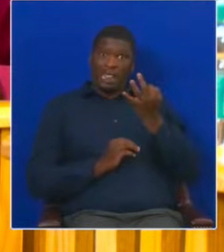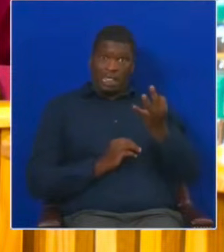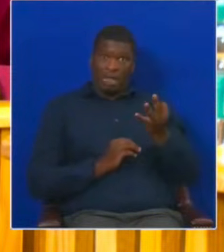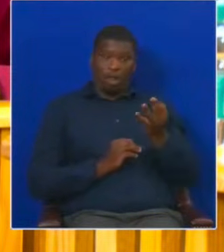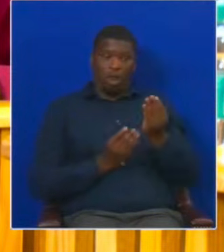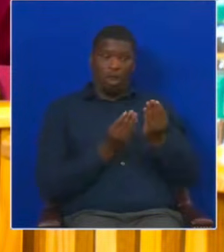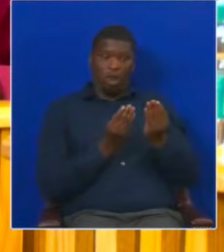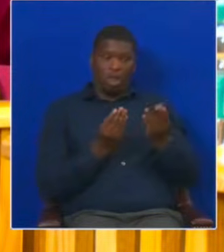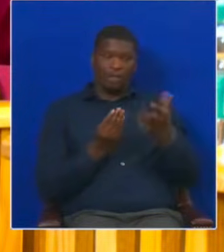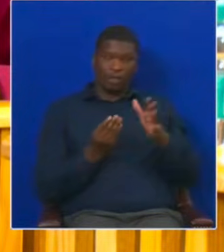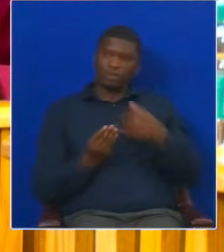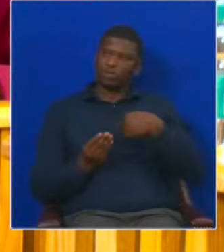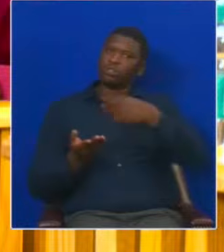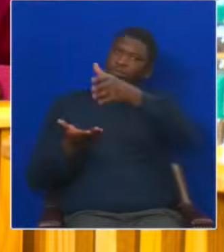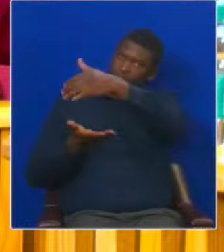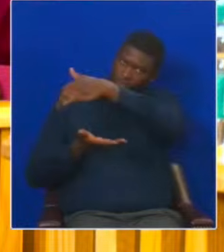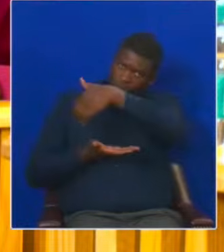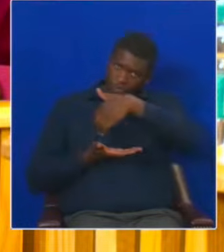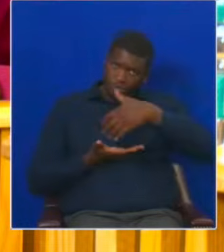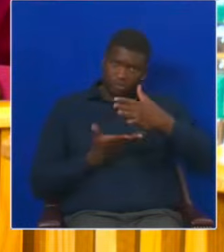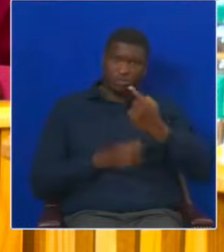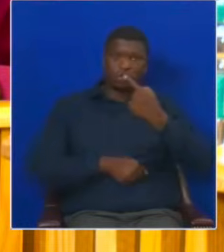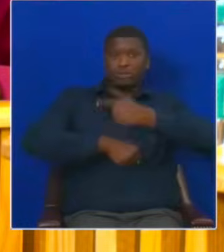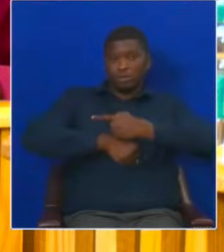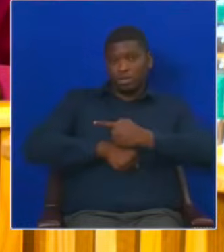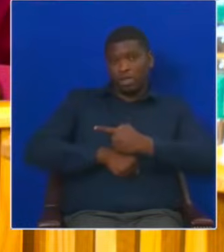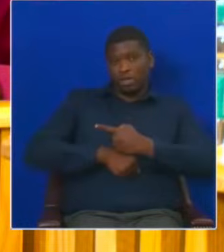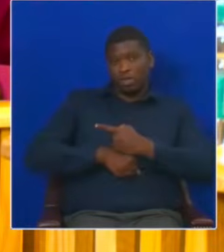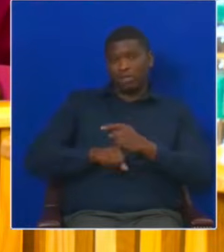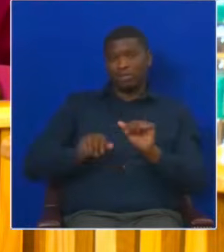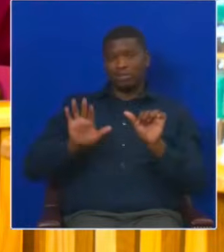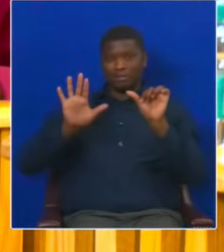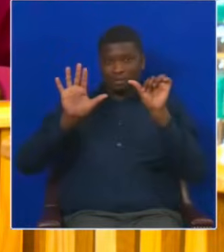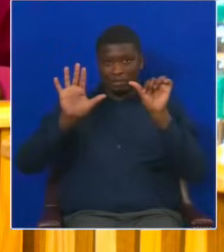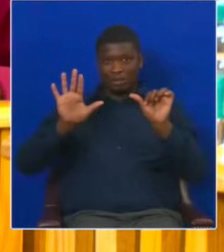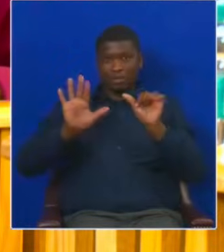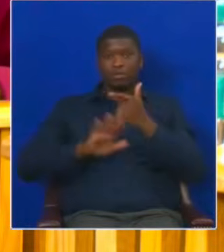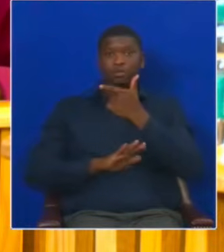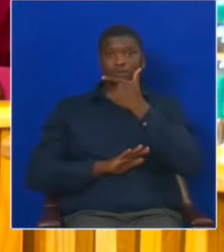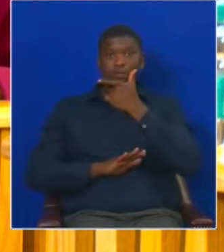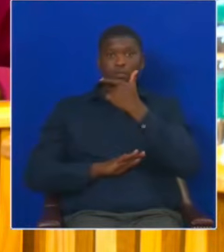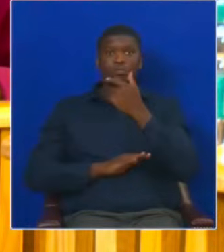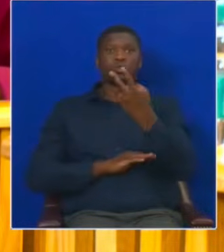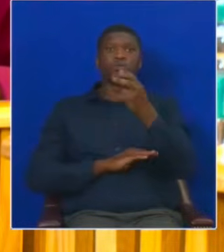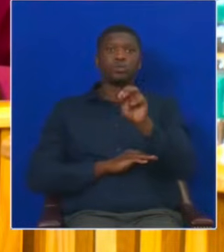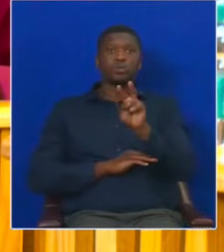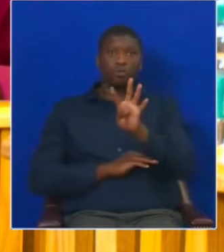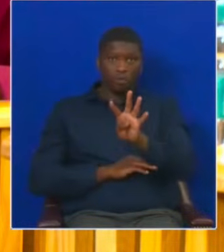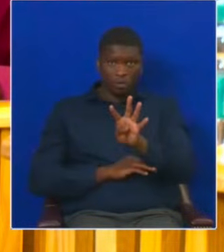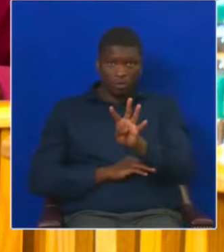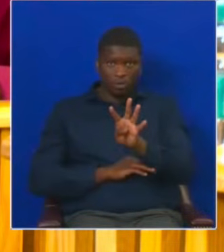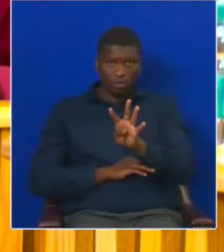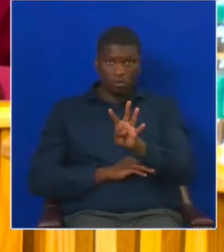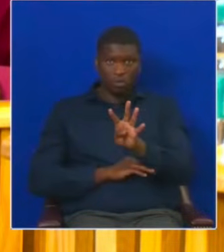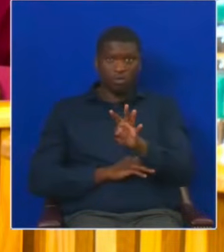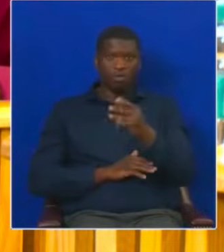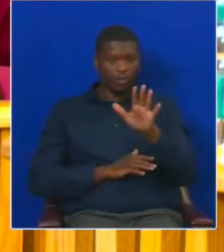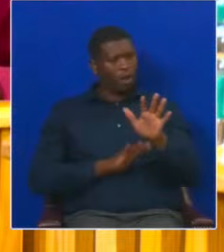or seized on the 6th of December 2024 were